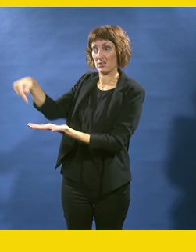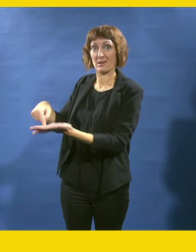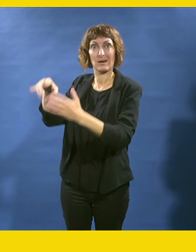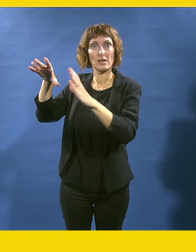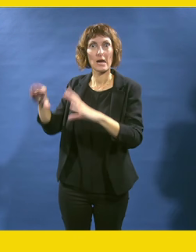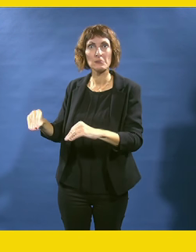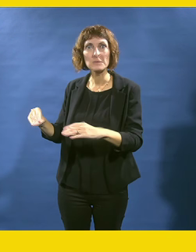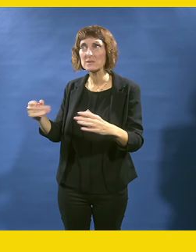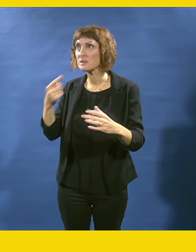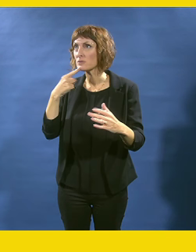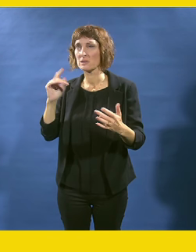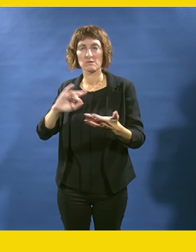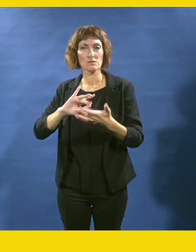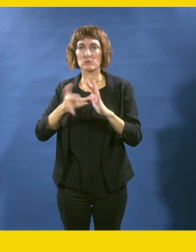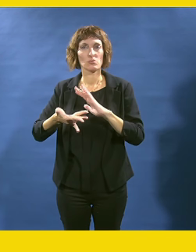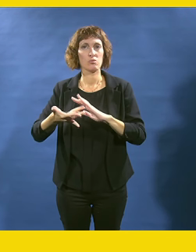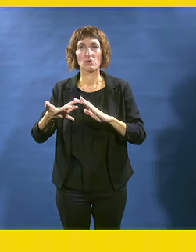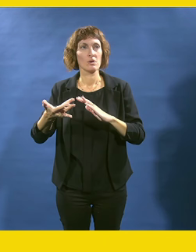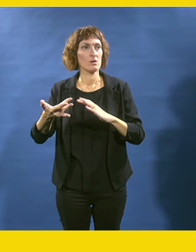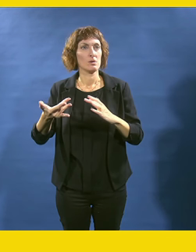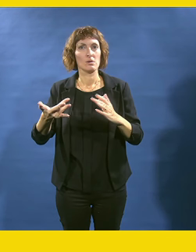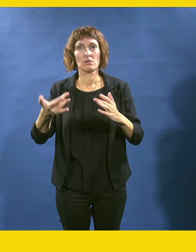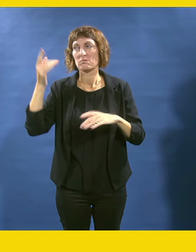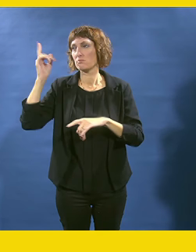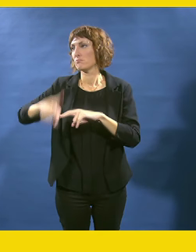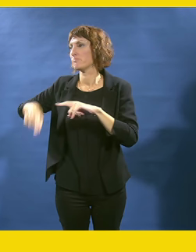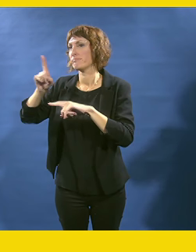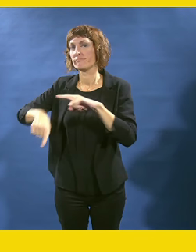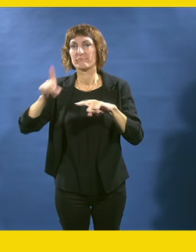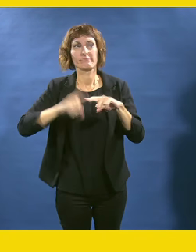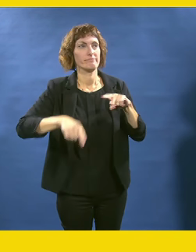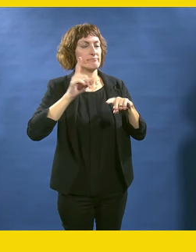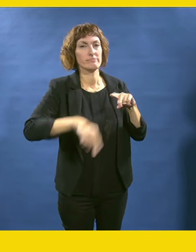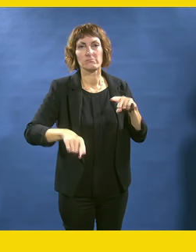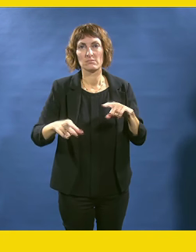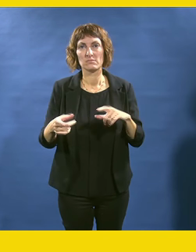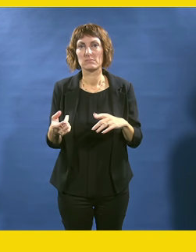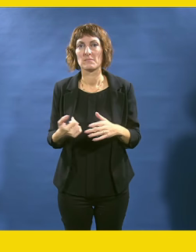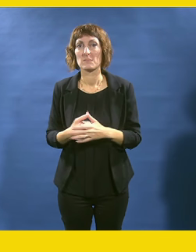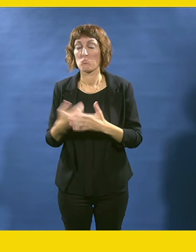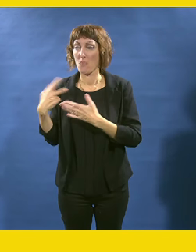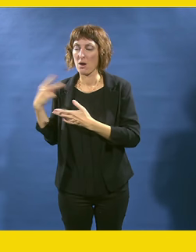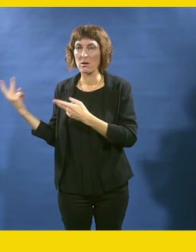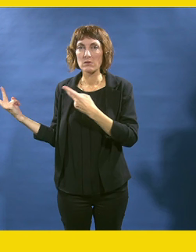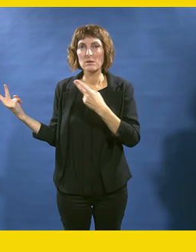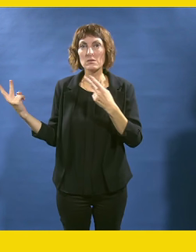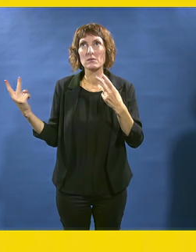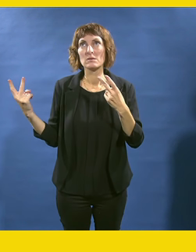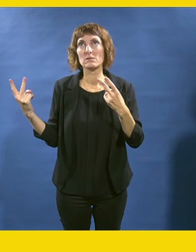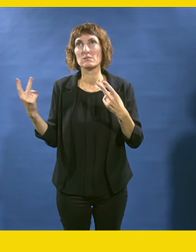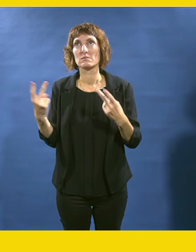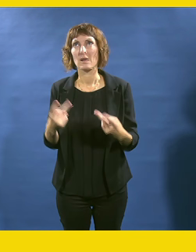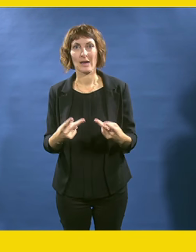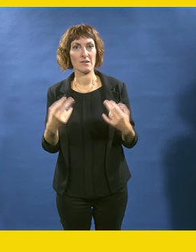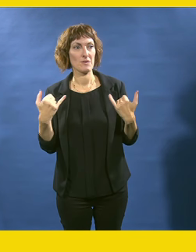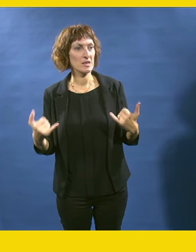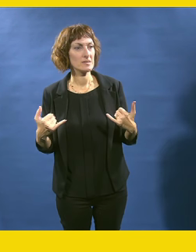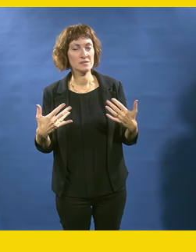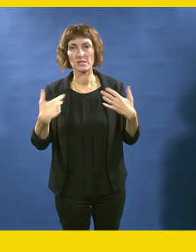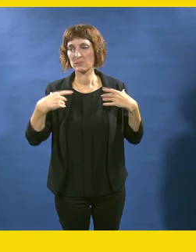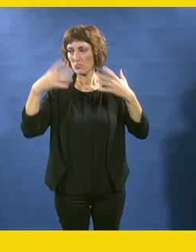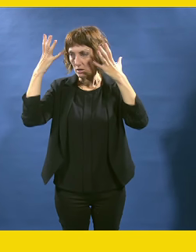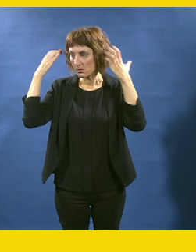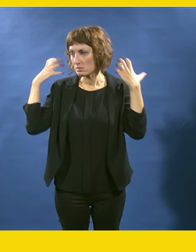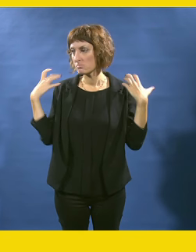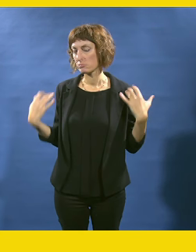from my dress to my hair to my face, and even my voice is not allowed anymore in Afghanistan.